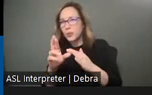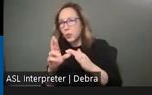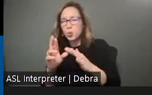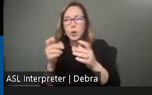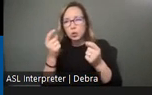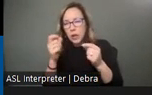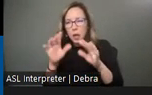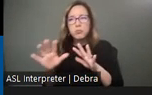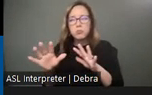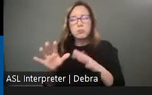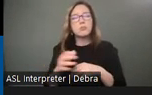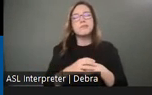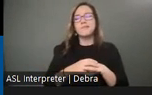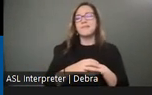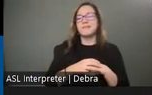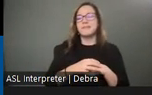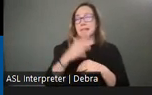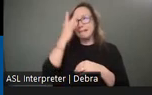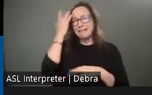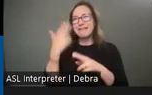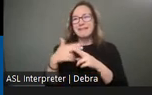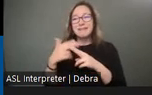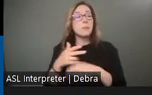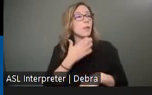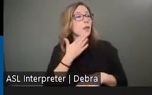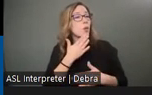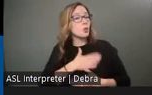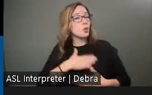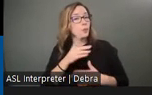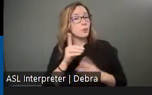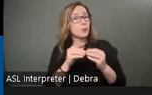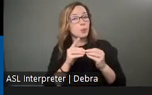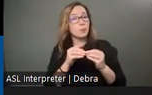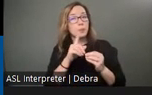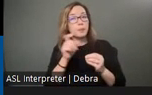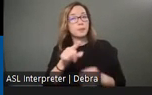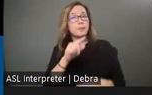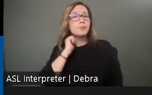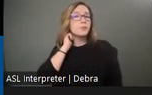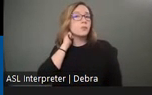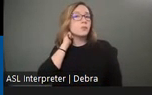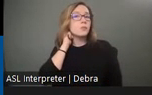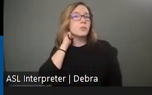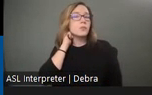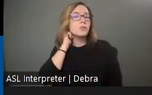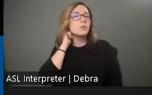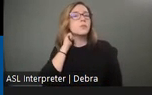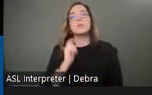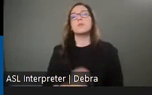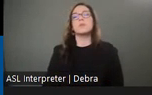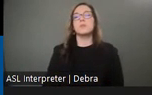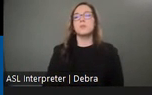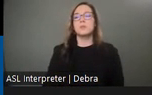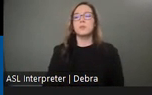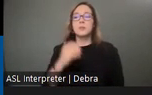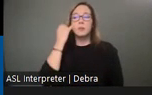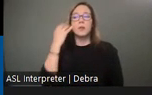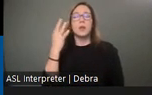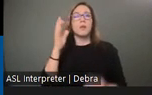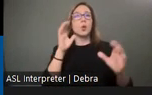Thank you. Appreciate that. I believe we have one more question at the moment, and that is, if communication